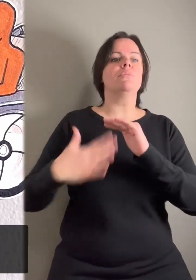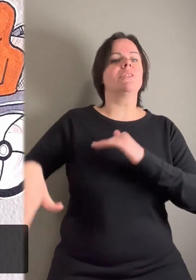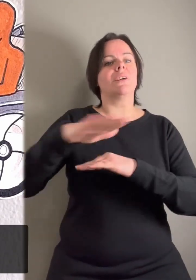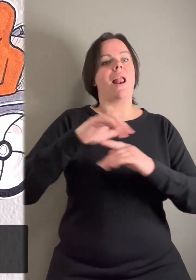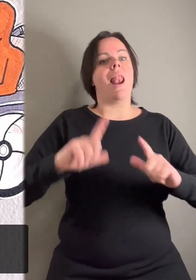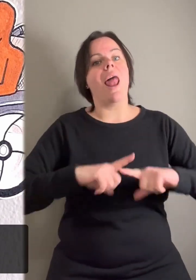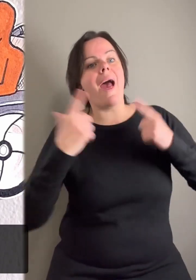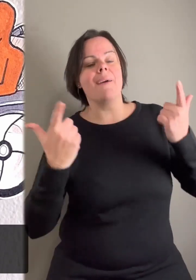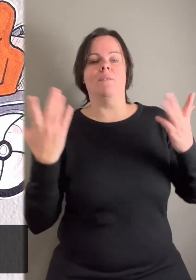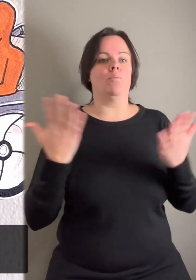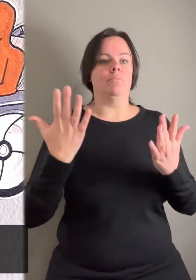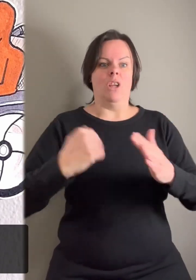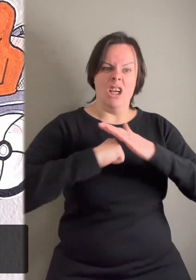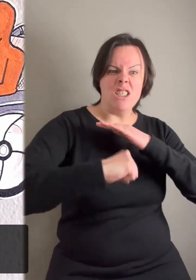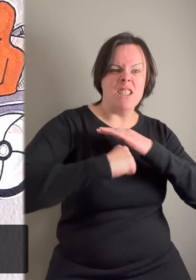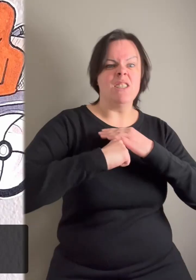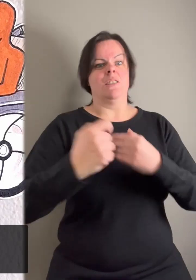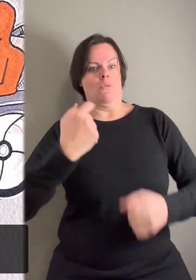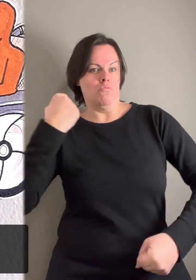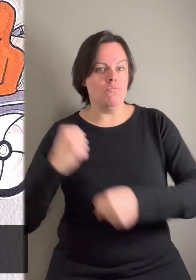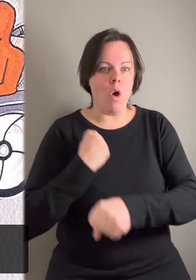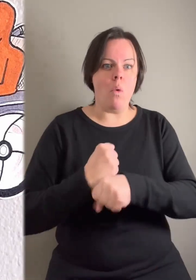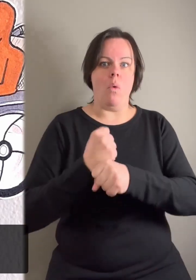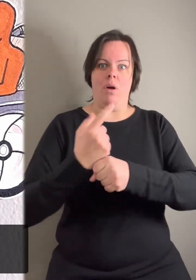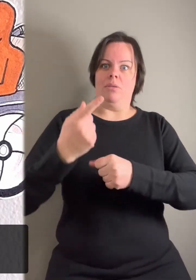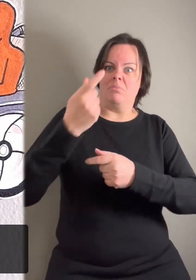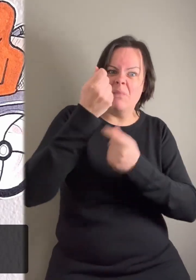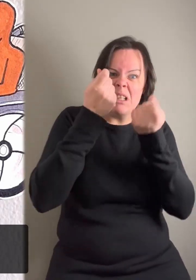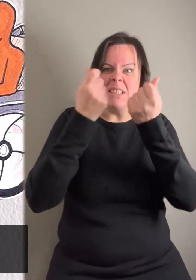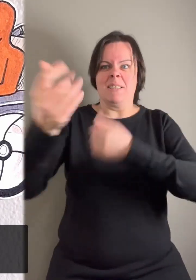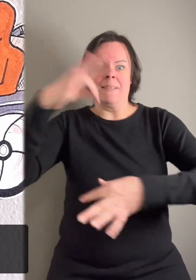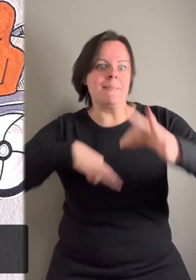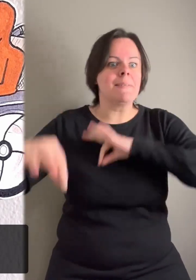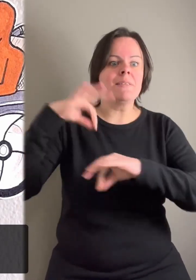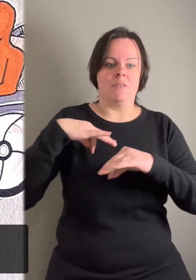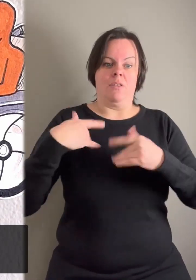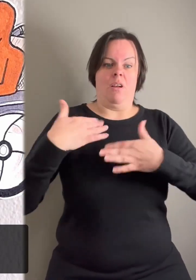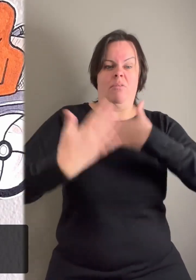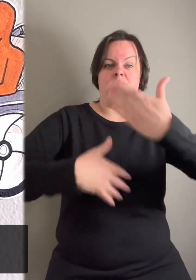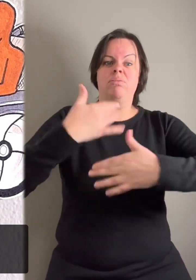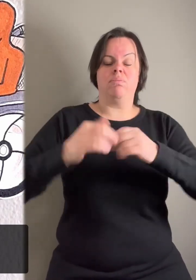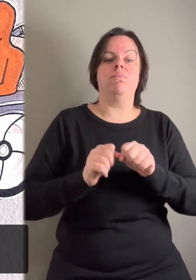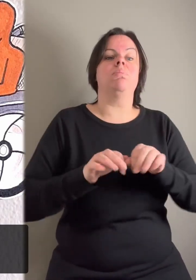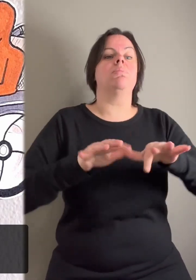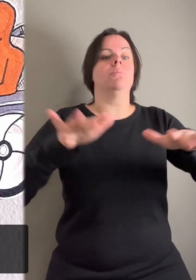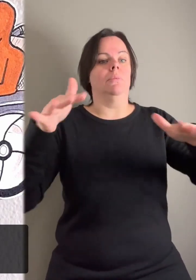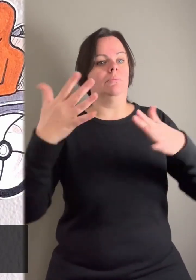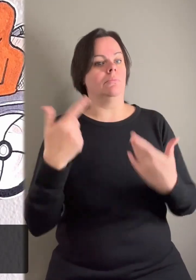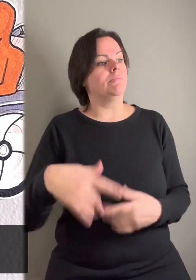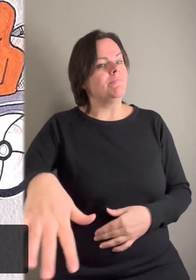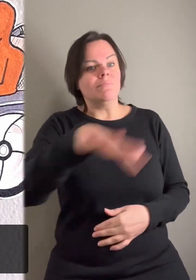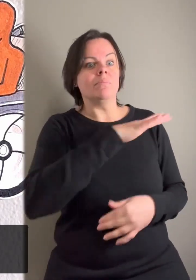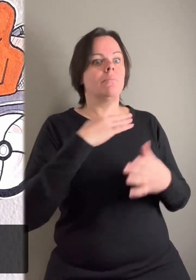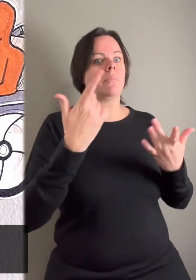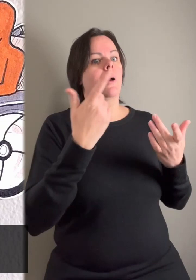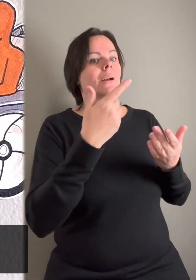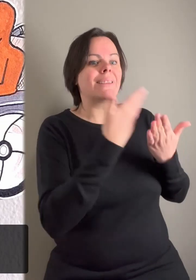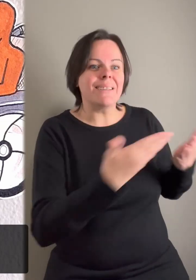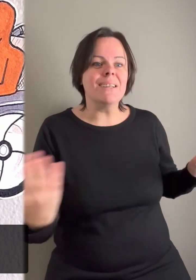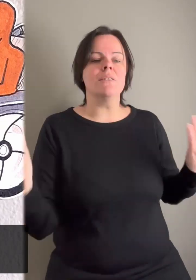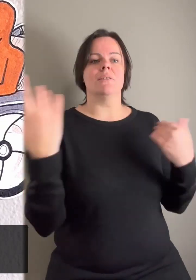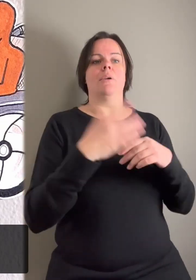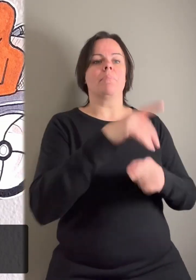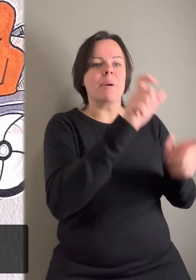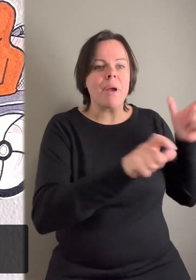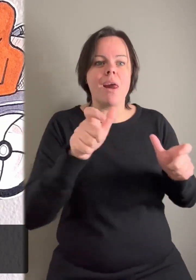Living in a fast-paced, labor-intensive, profit-oriented society, it makes sense